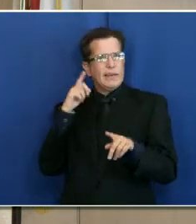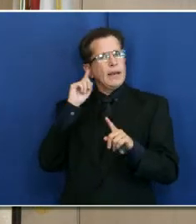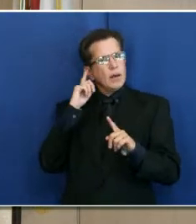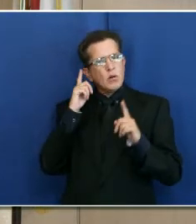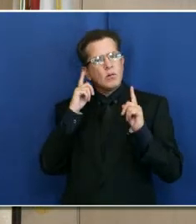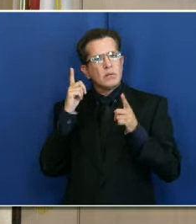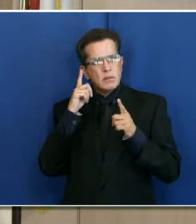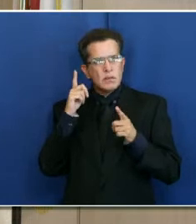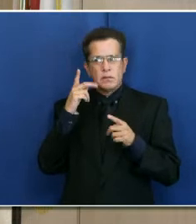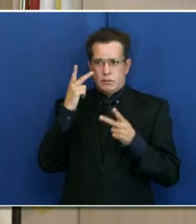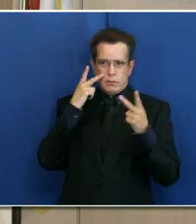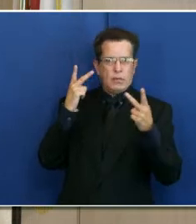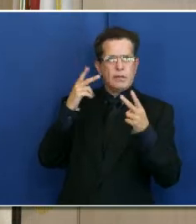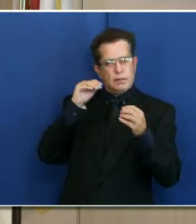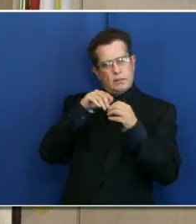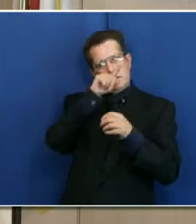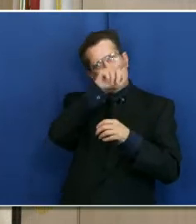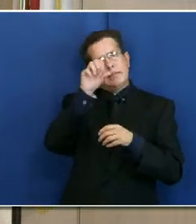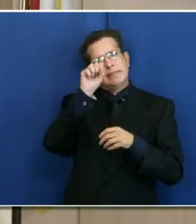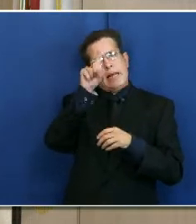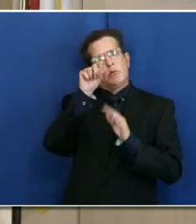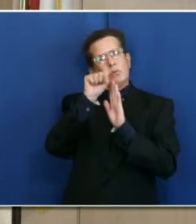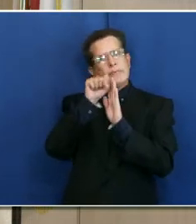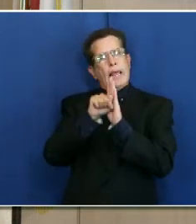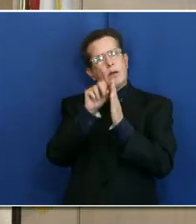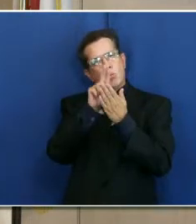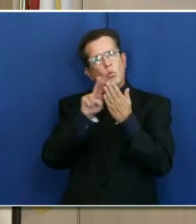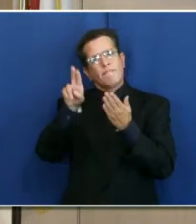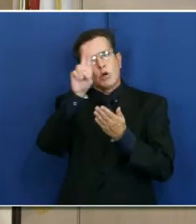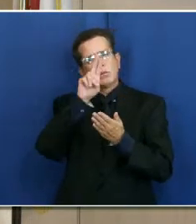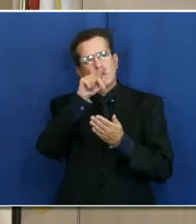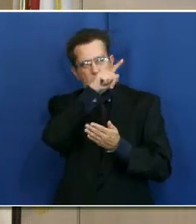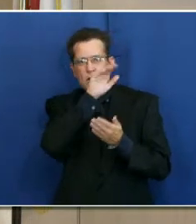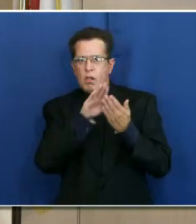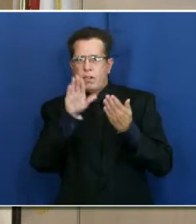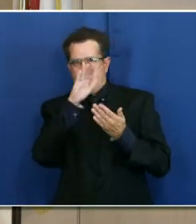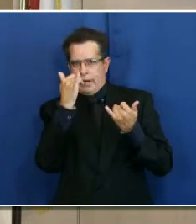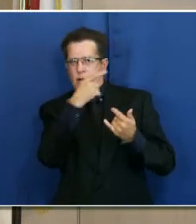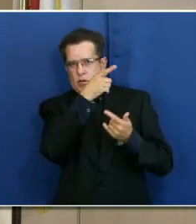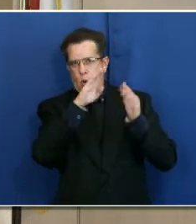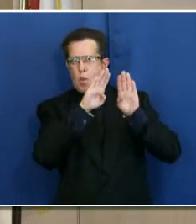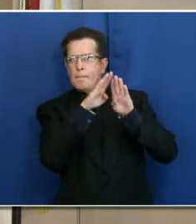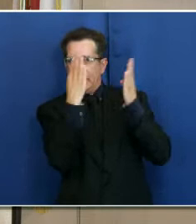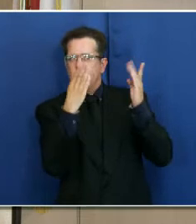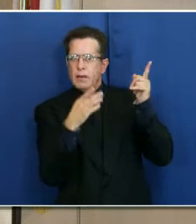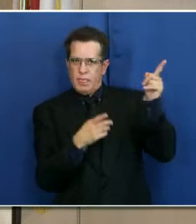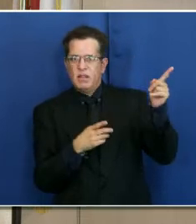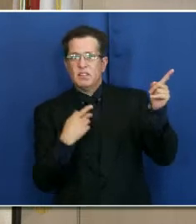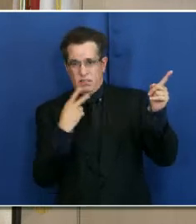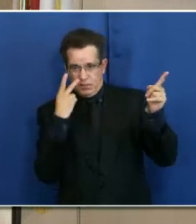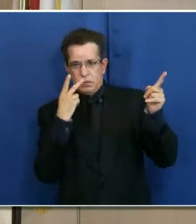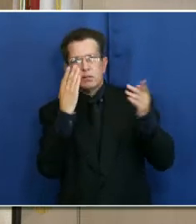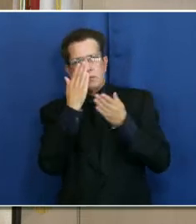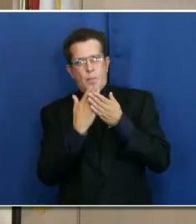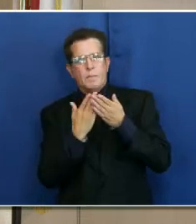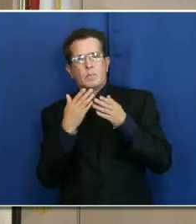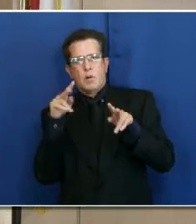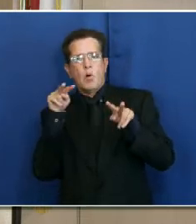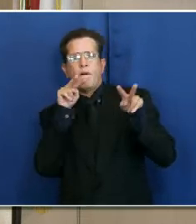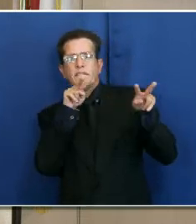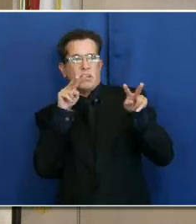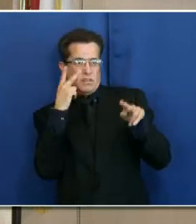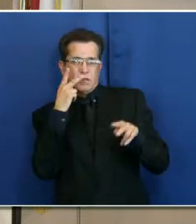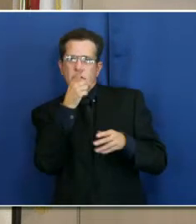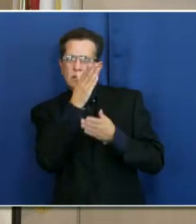weekend out of San Diego State with that university getting back underway. There have been a fair number of observations of a